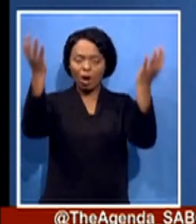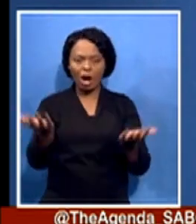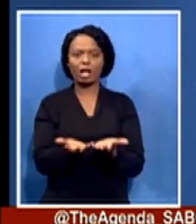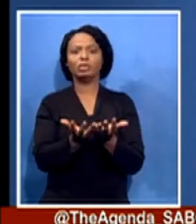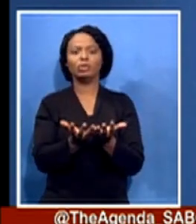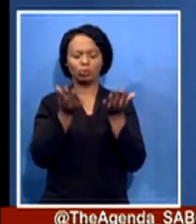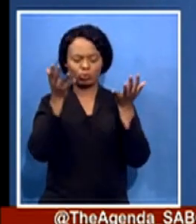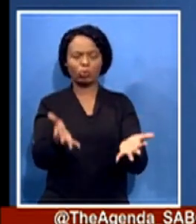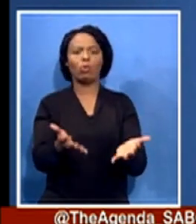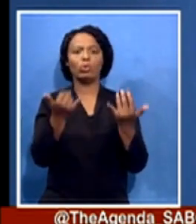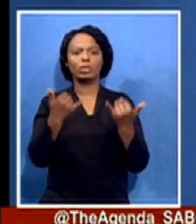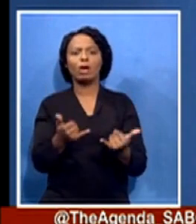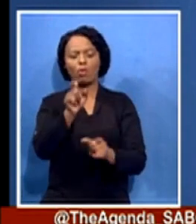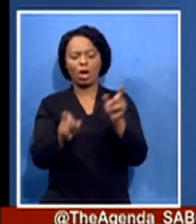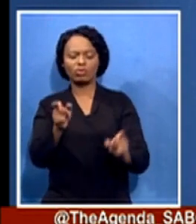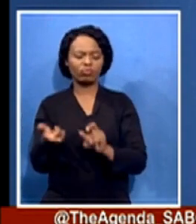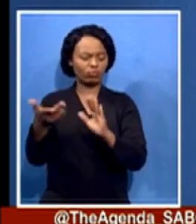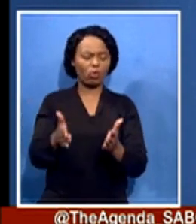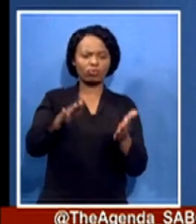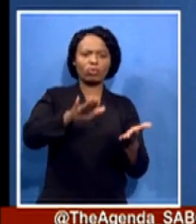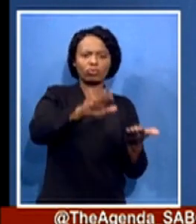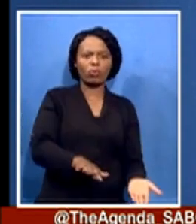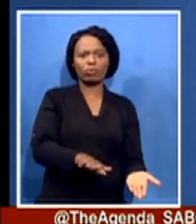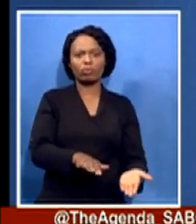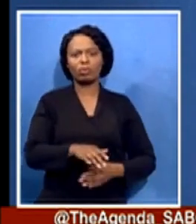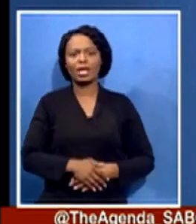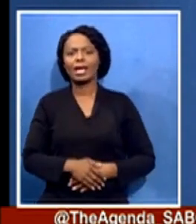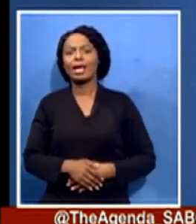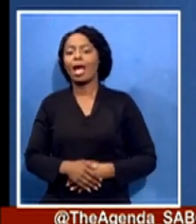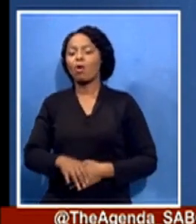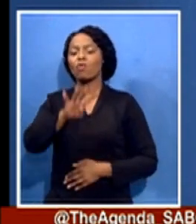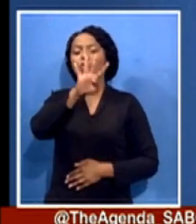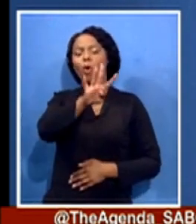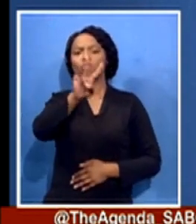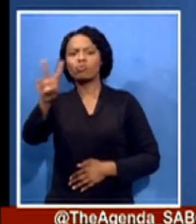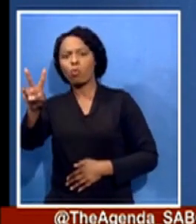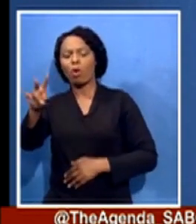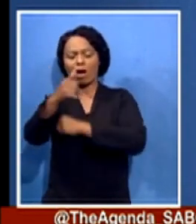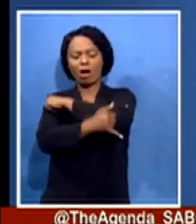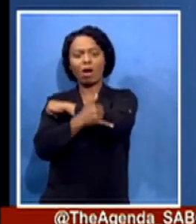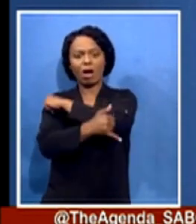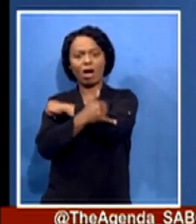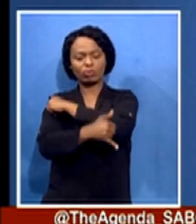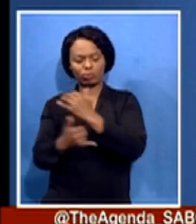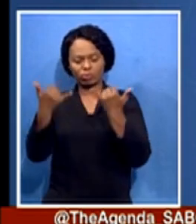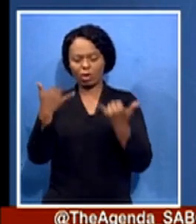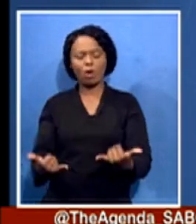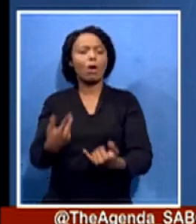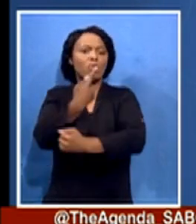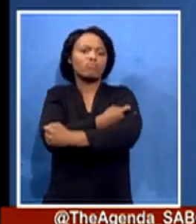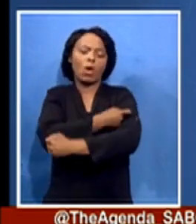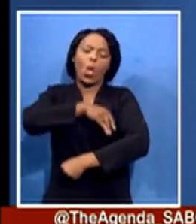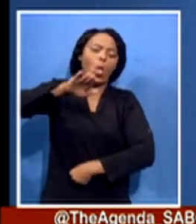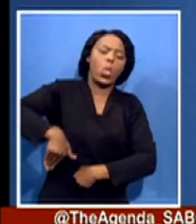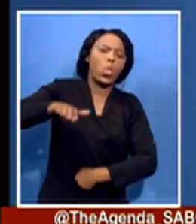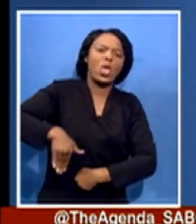there are about 42 countries who have still not vaccinated a single individual, while